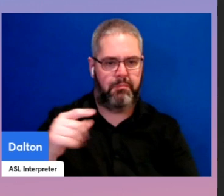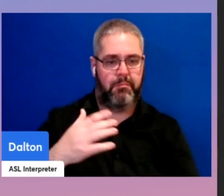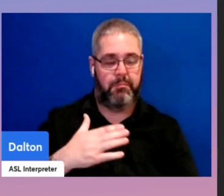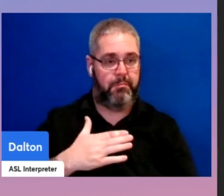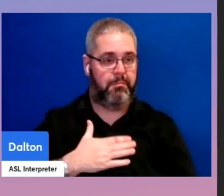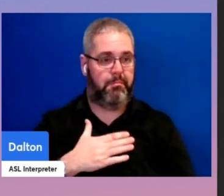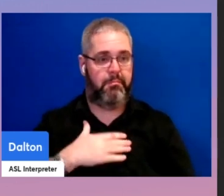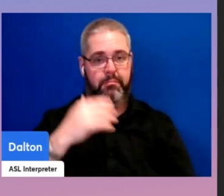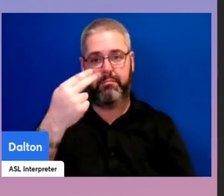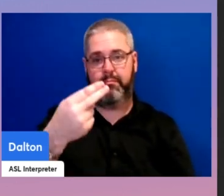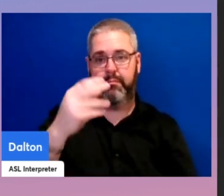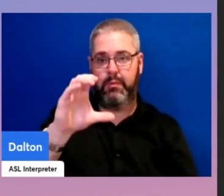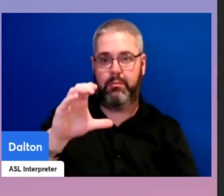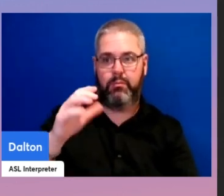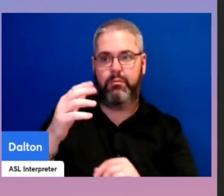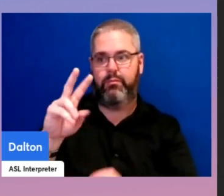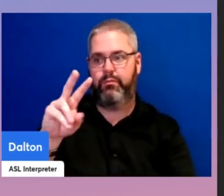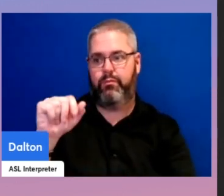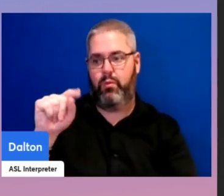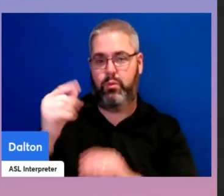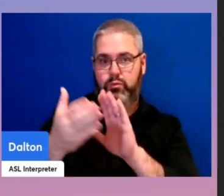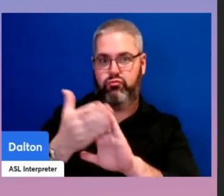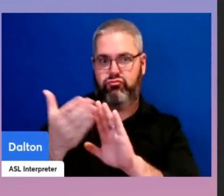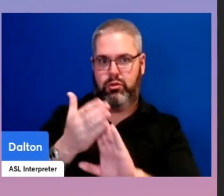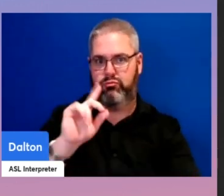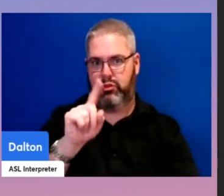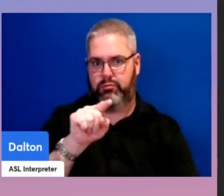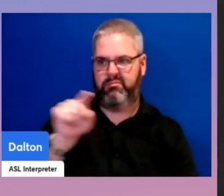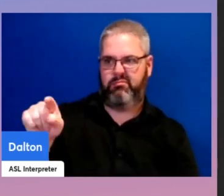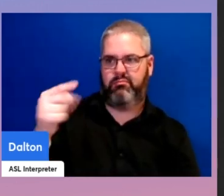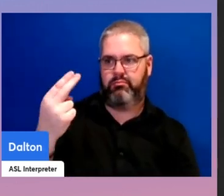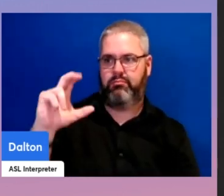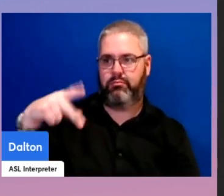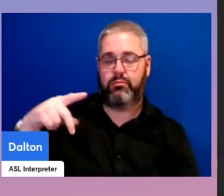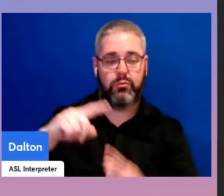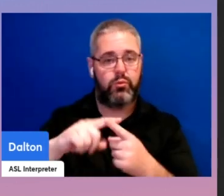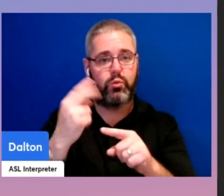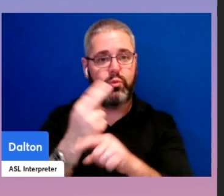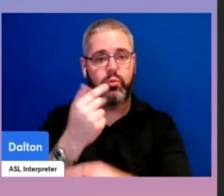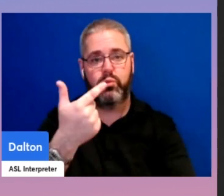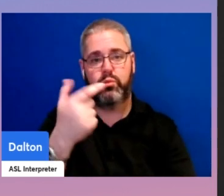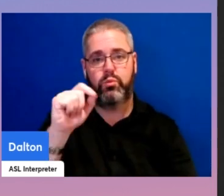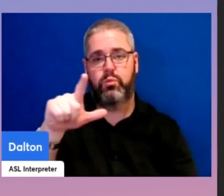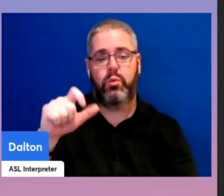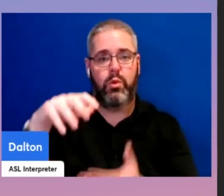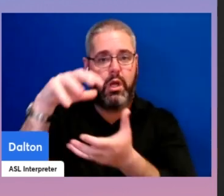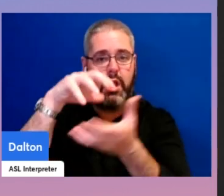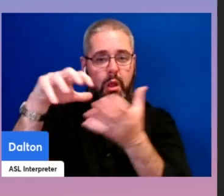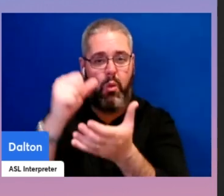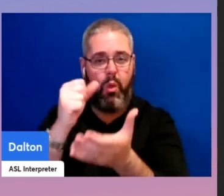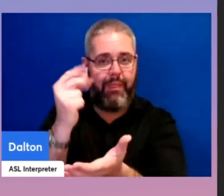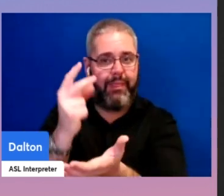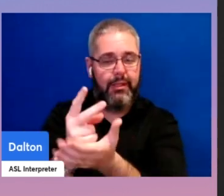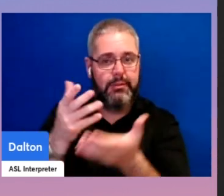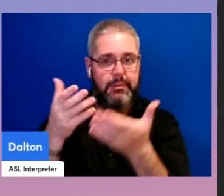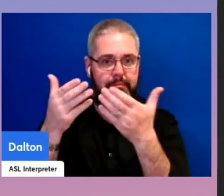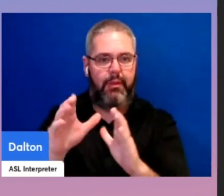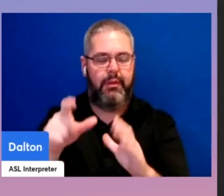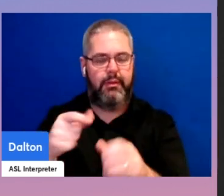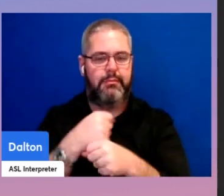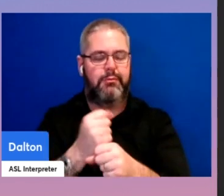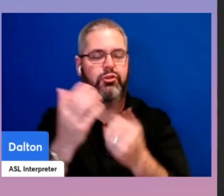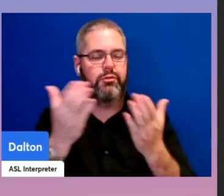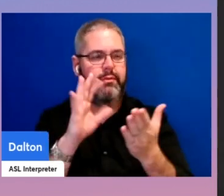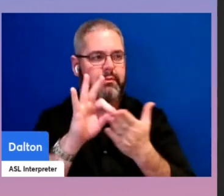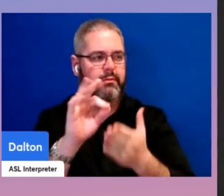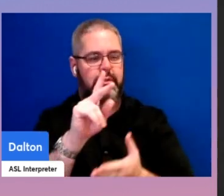in HCP, in order to use the Google Cloud authentication method, I would need to generate a service account key,